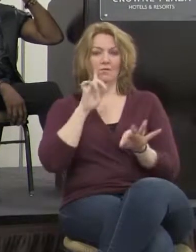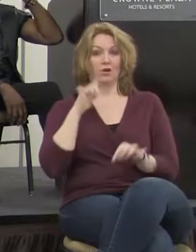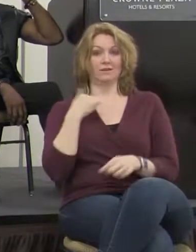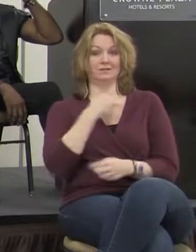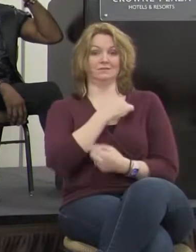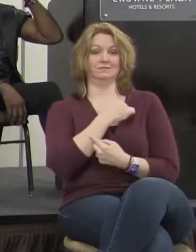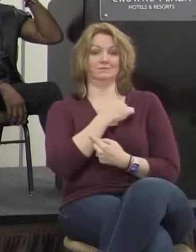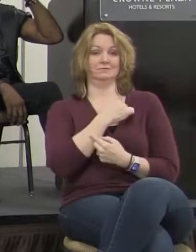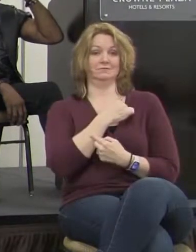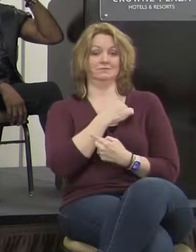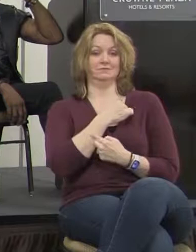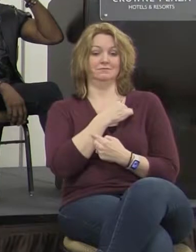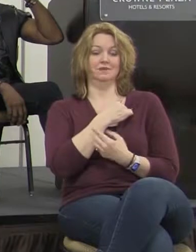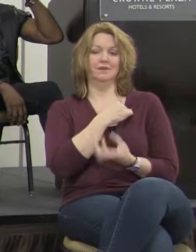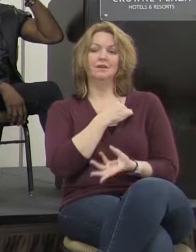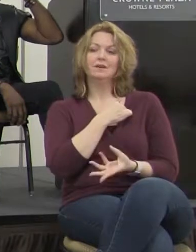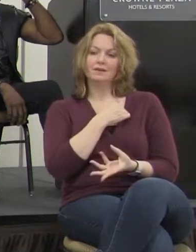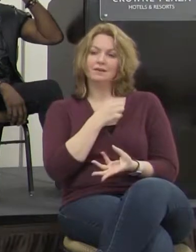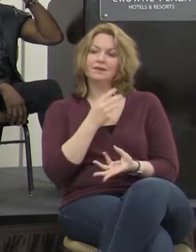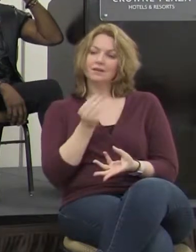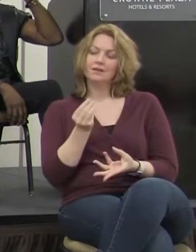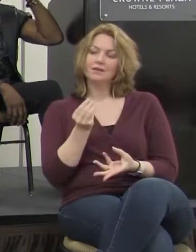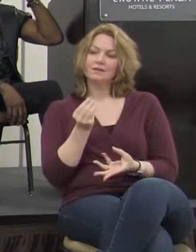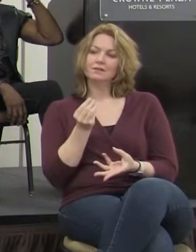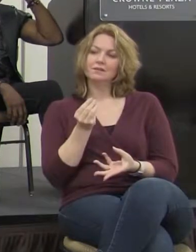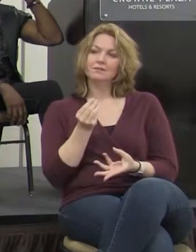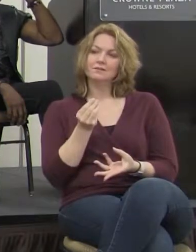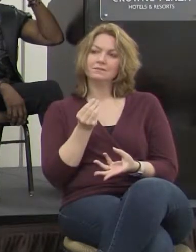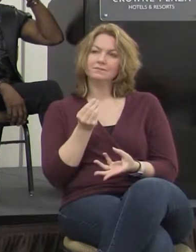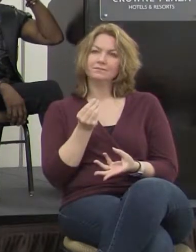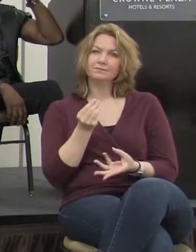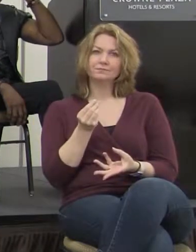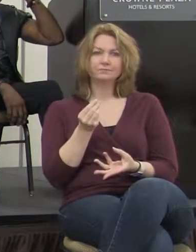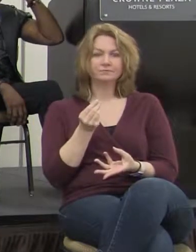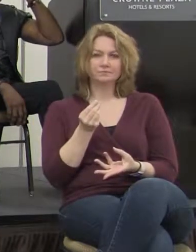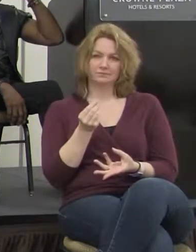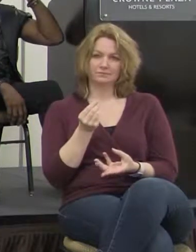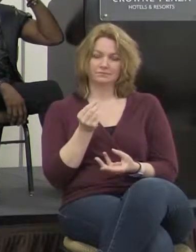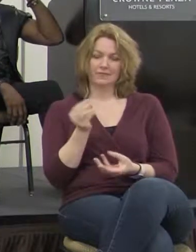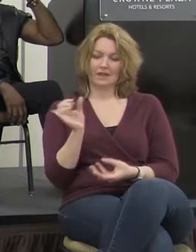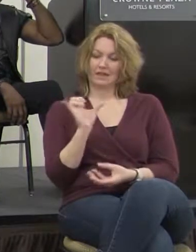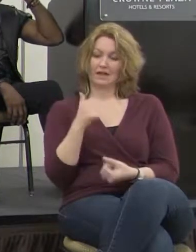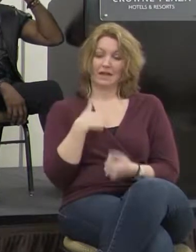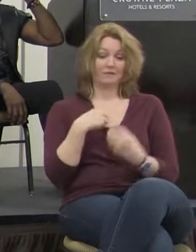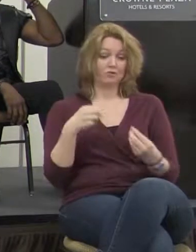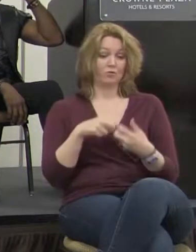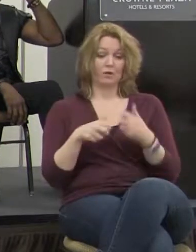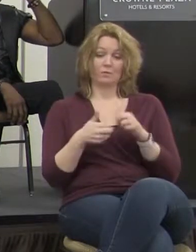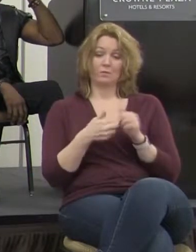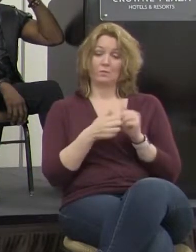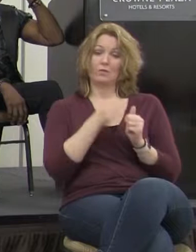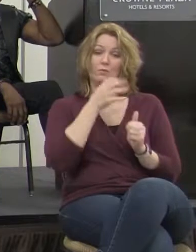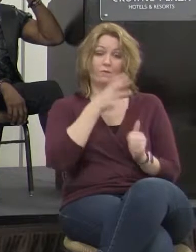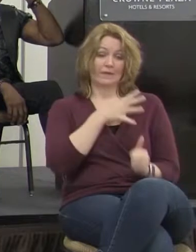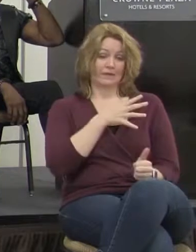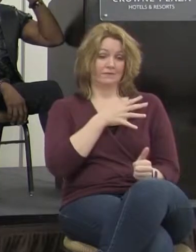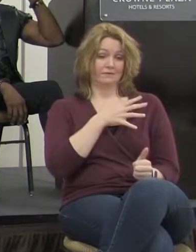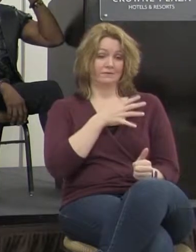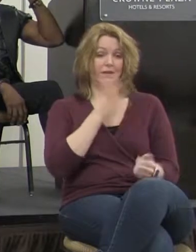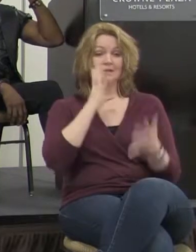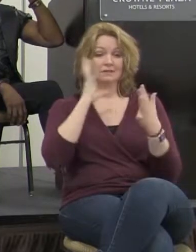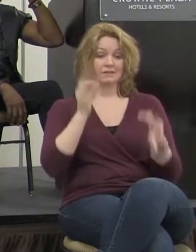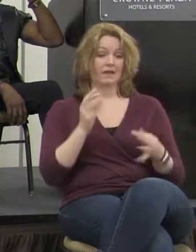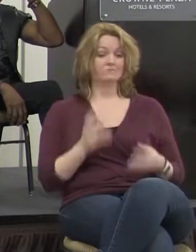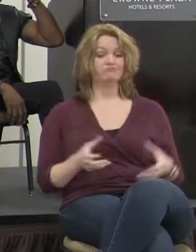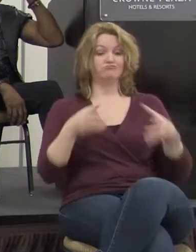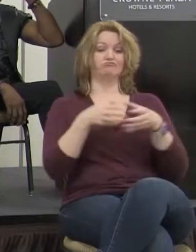us. And I think that in the same way that I have no problem with women choosing to